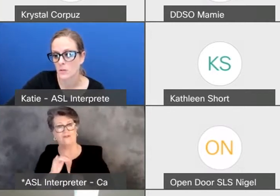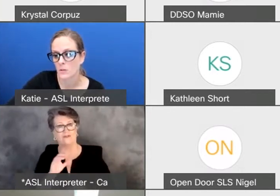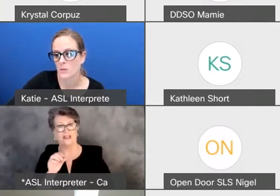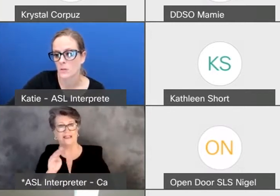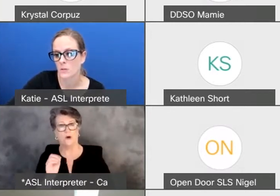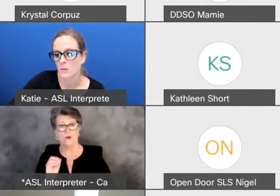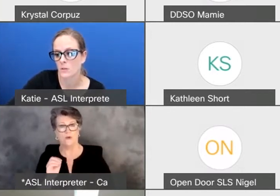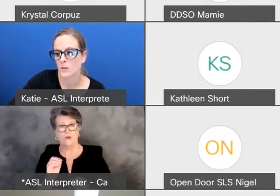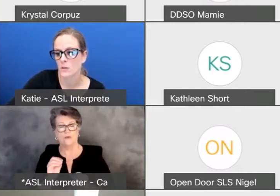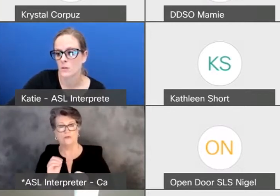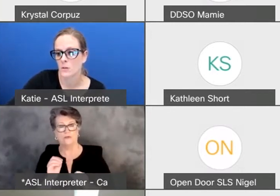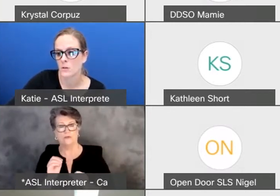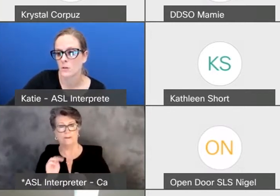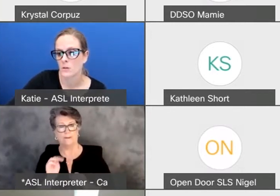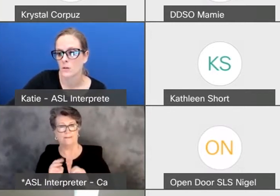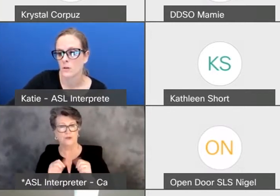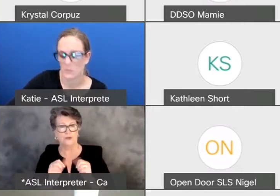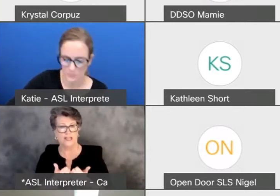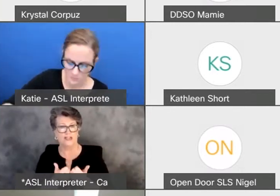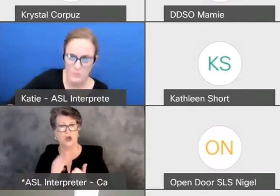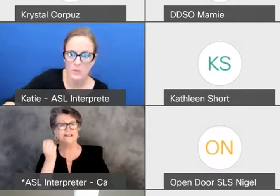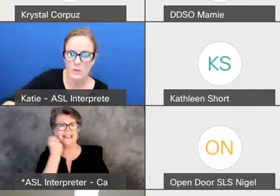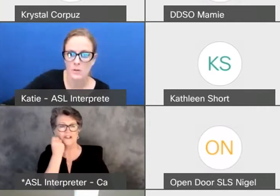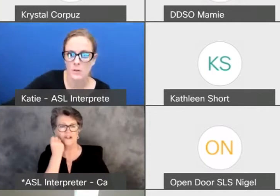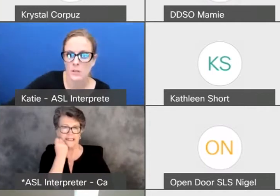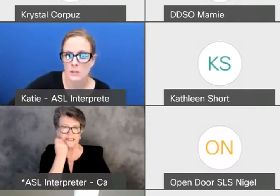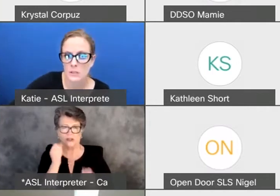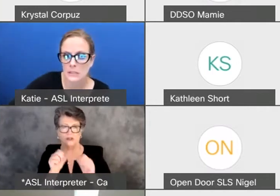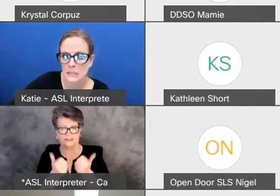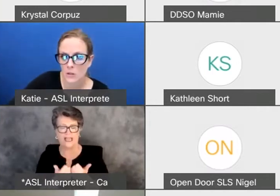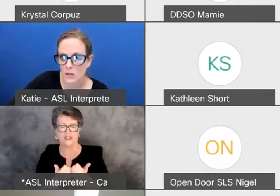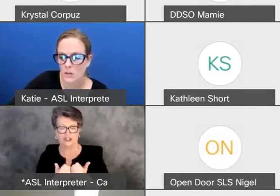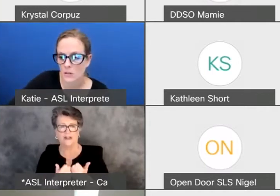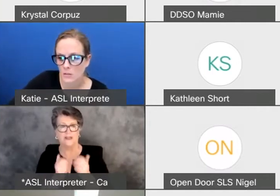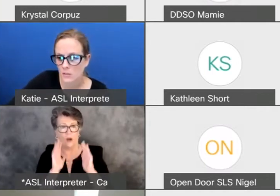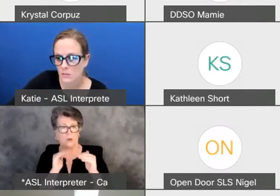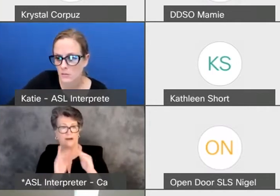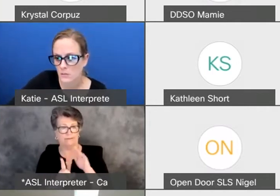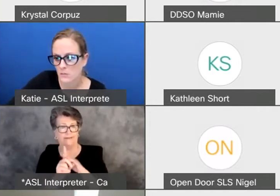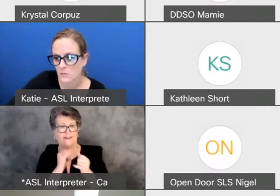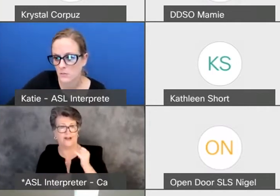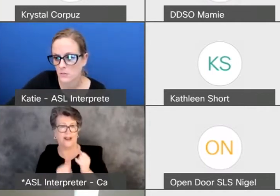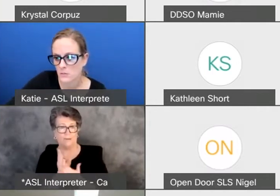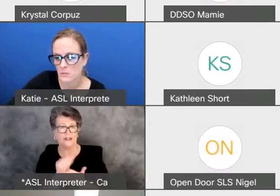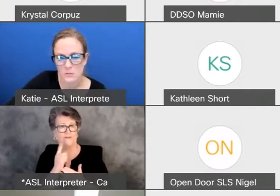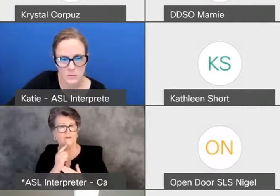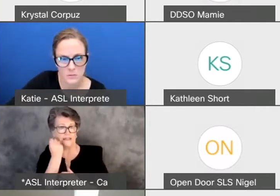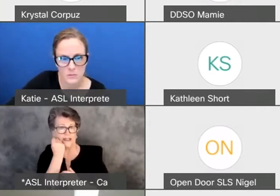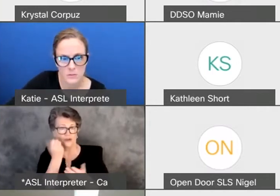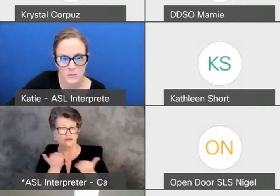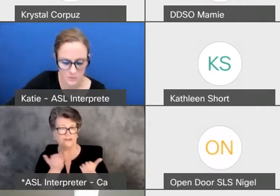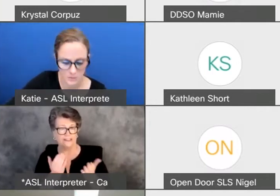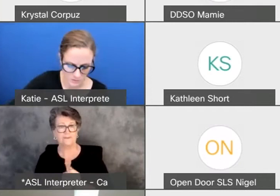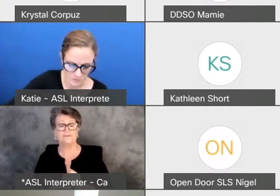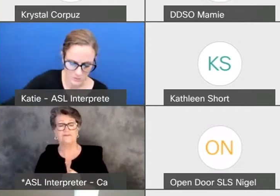Association's request, and we really do hope that one ends up in the final budget. Promoting workforce stability for regional